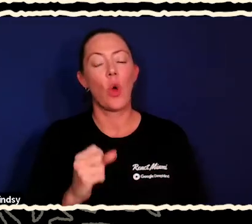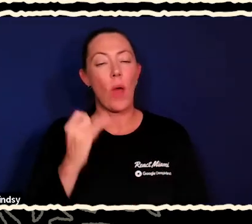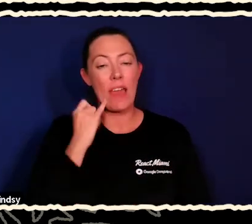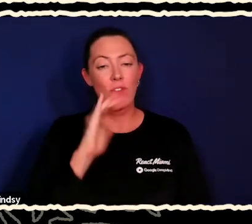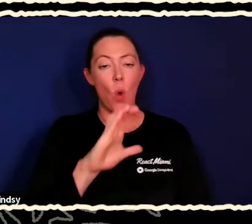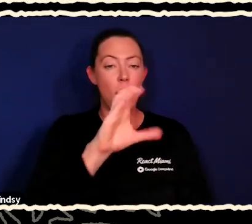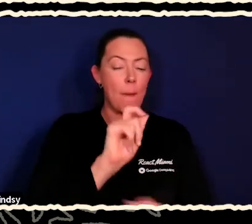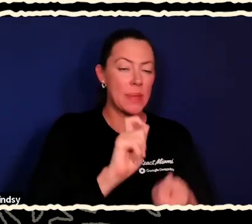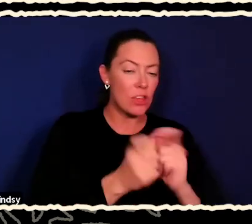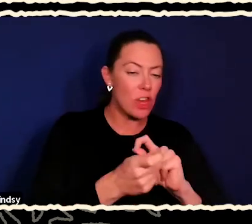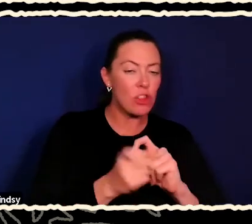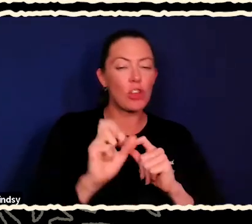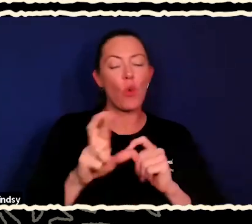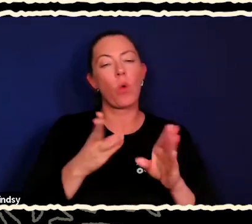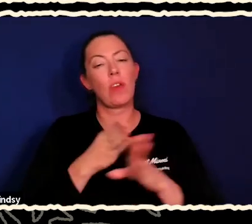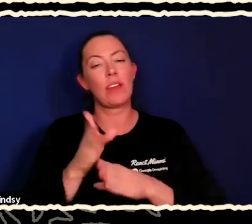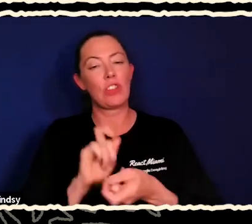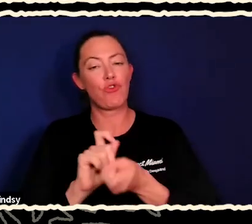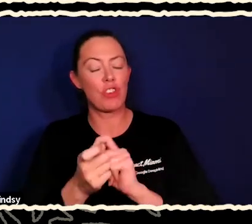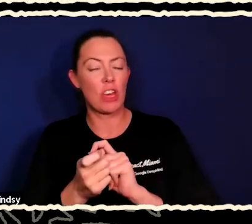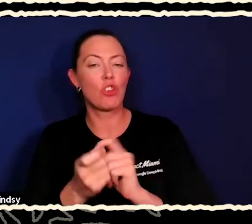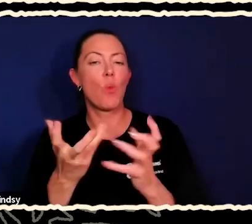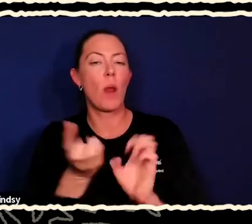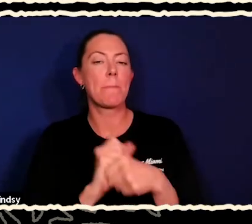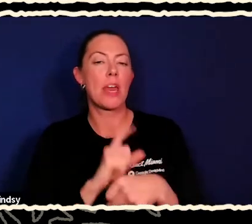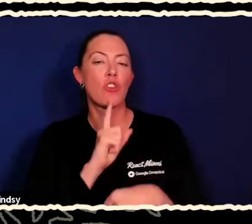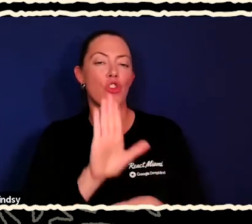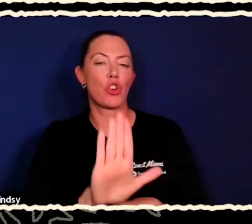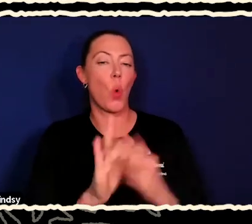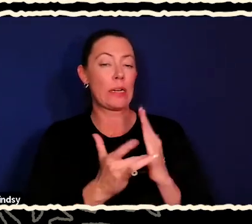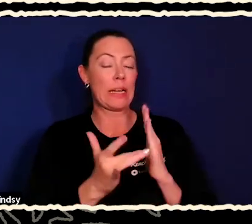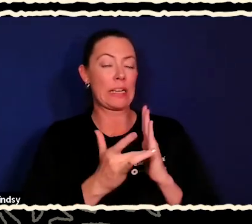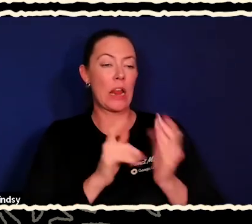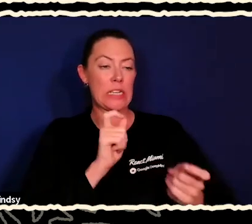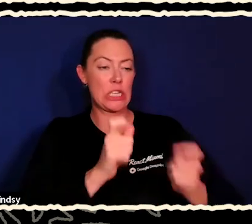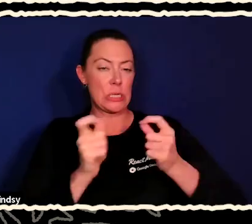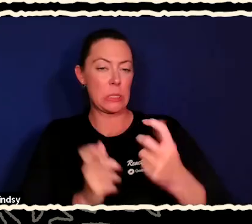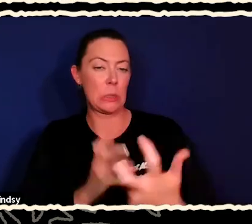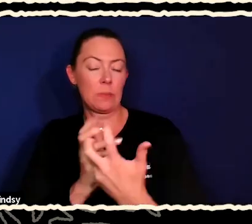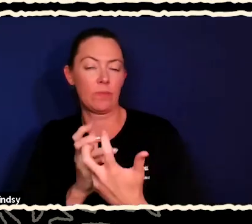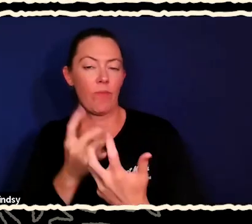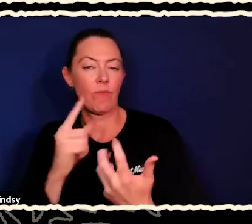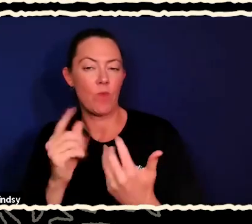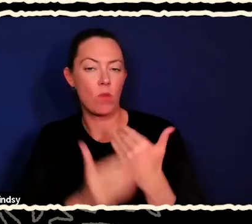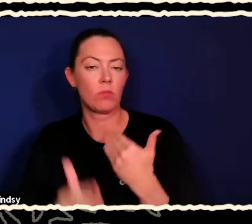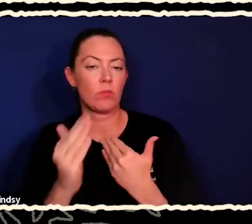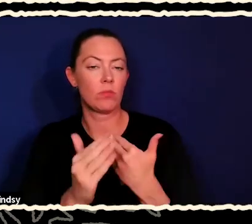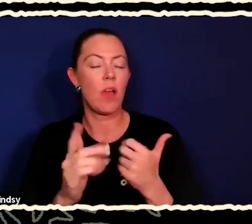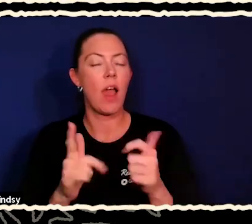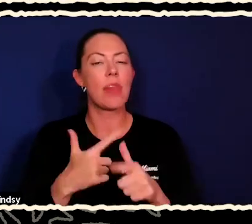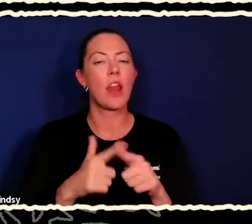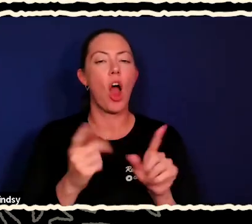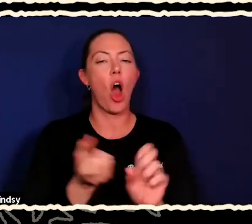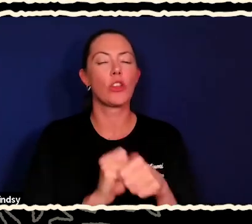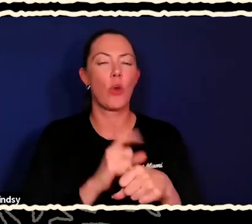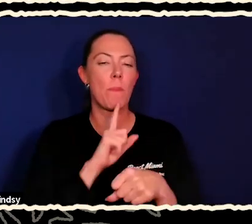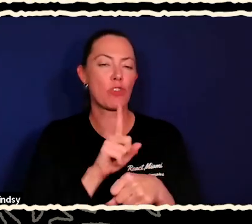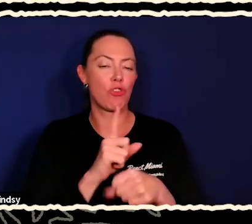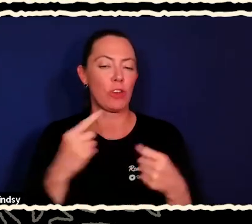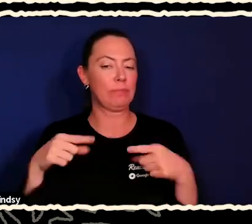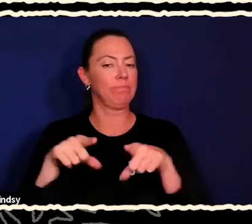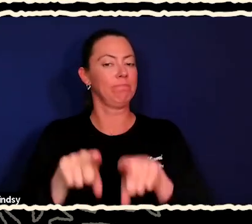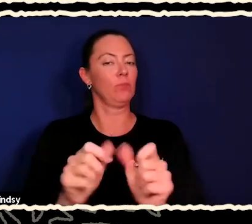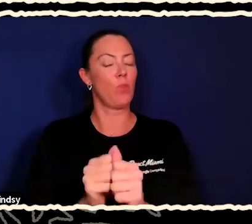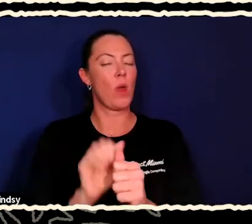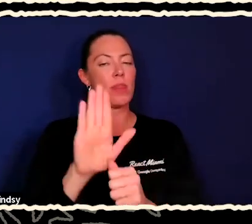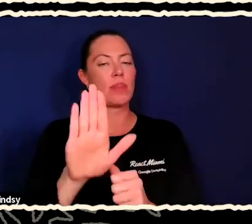change. And it should most importantly be aligned with how the business makes money. If you're not a business and you're building it